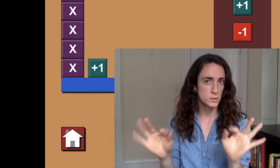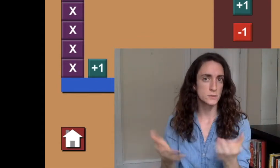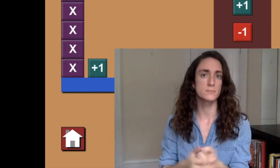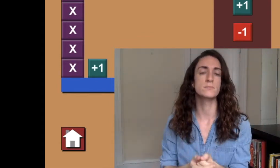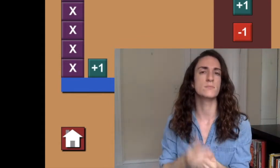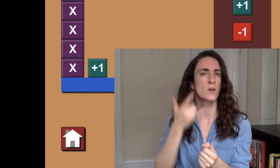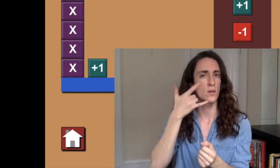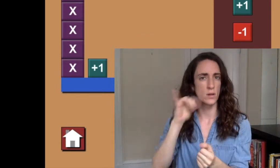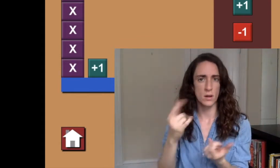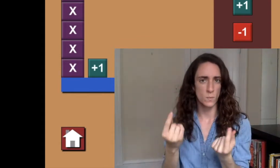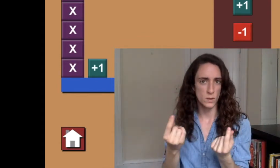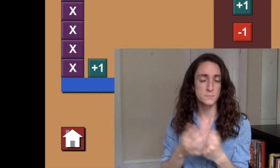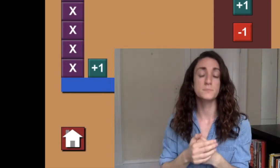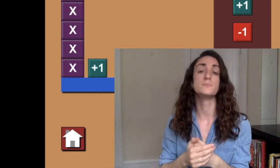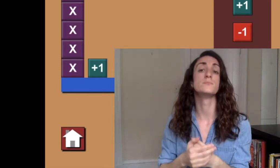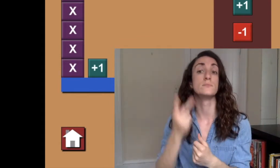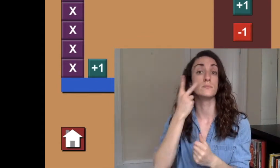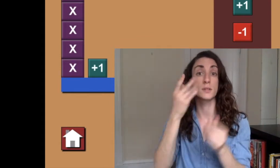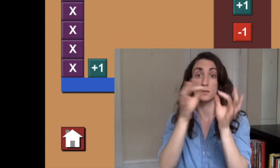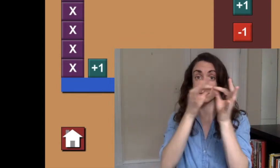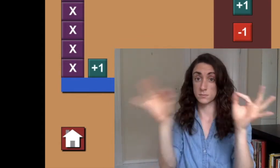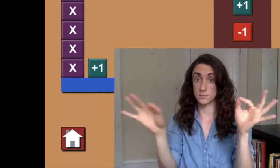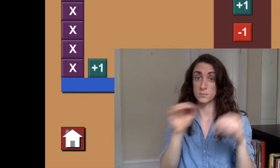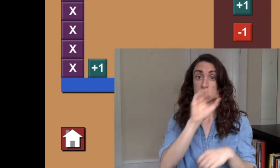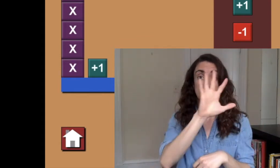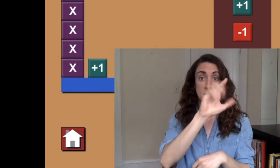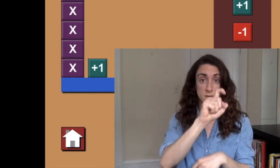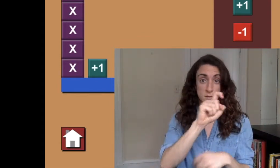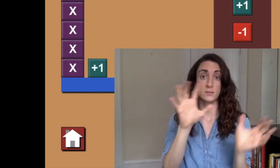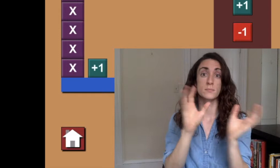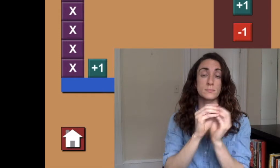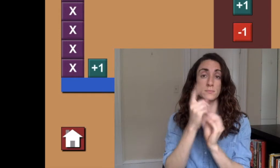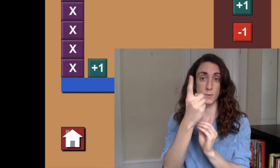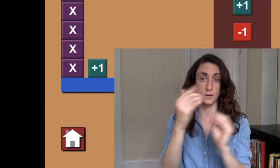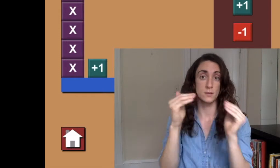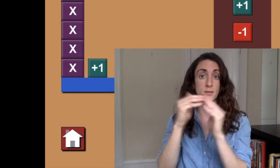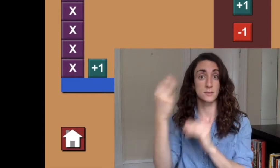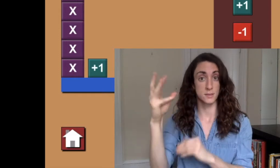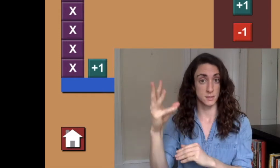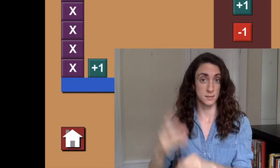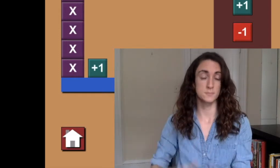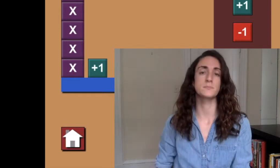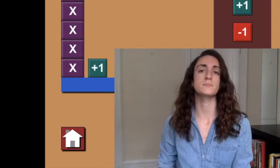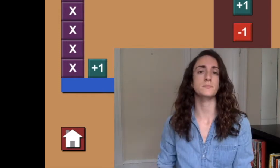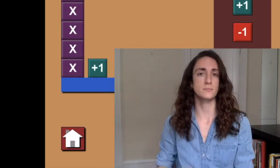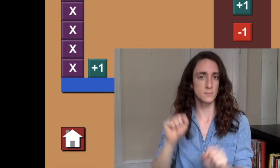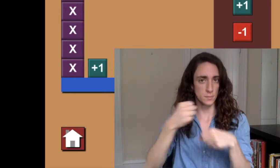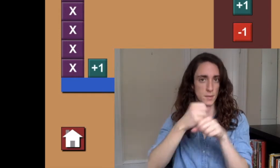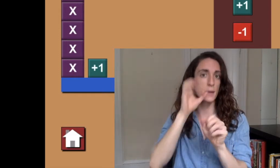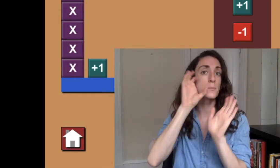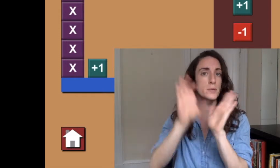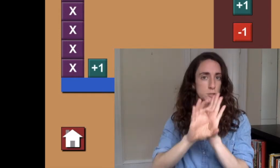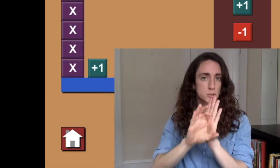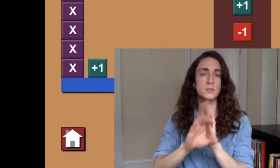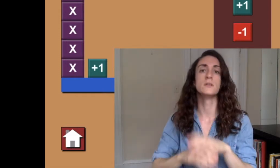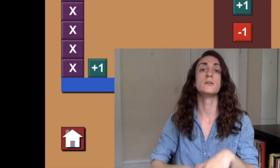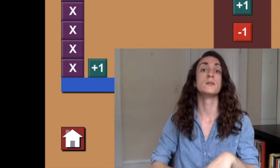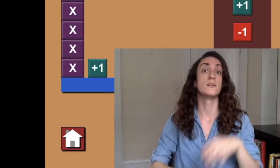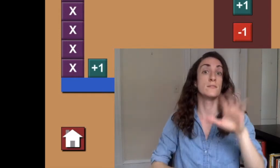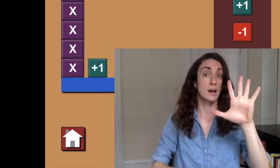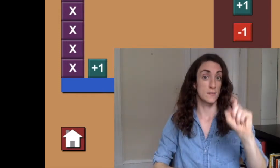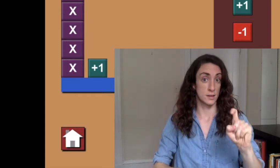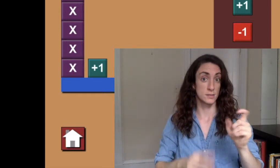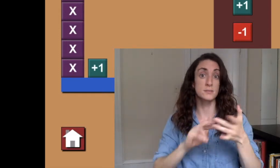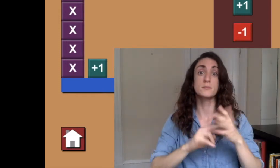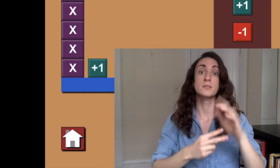First, how can we visualize a two-step equation? What would that look like? So see this equation, 5x plus 1 equals 16. We can make